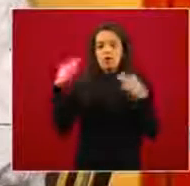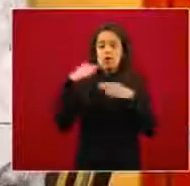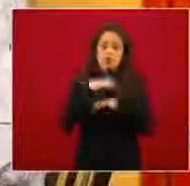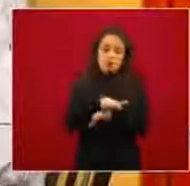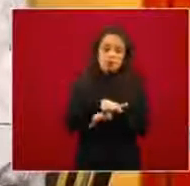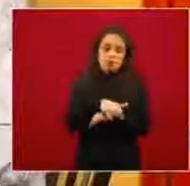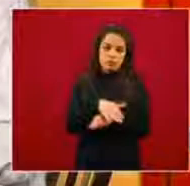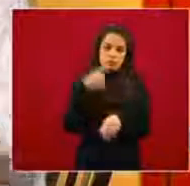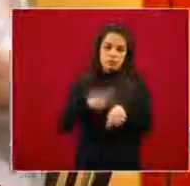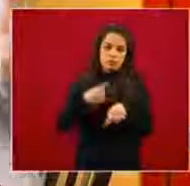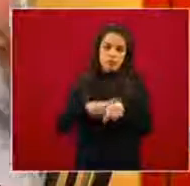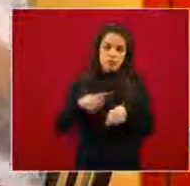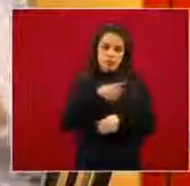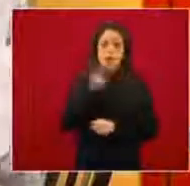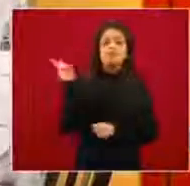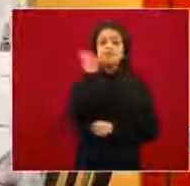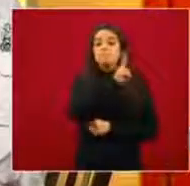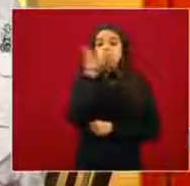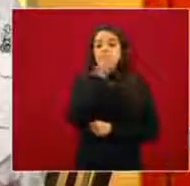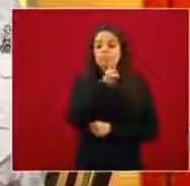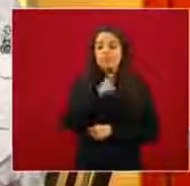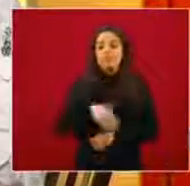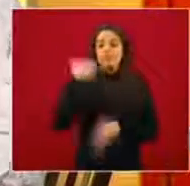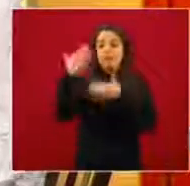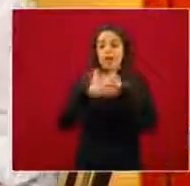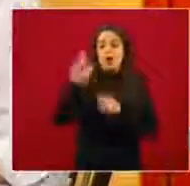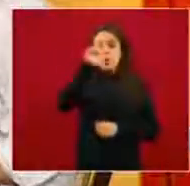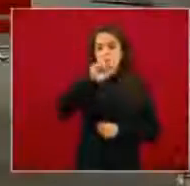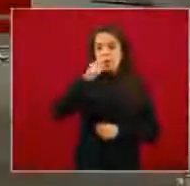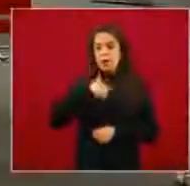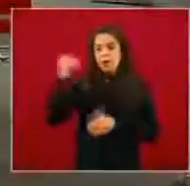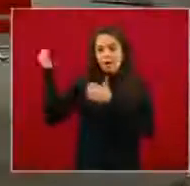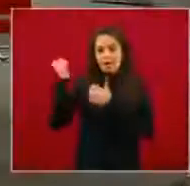For other diseases are different, but Monday,